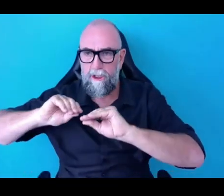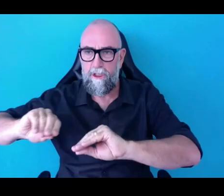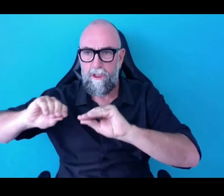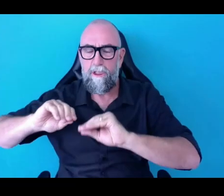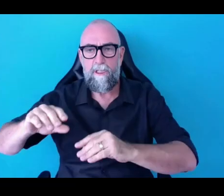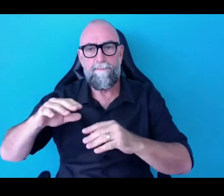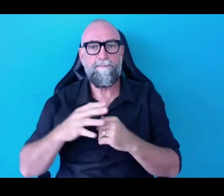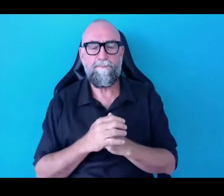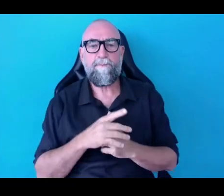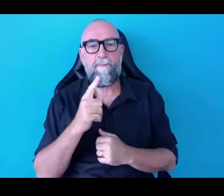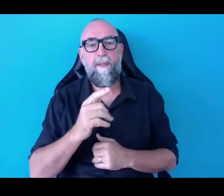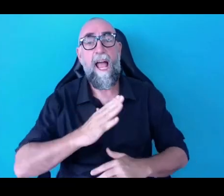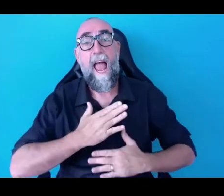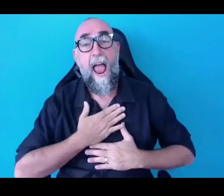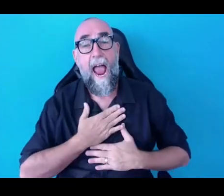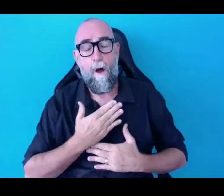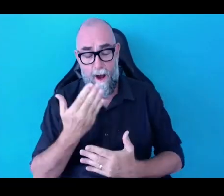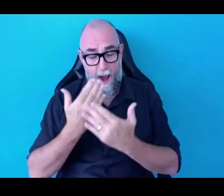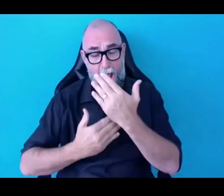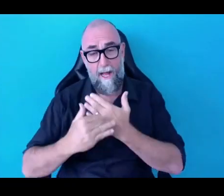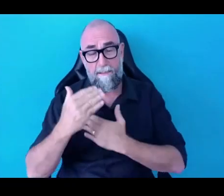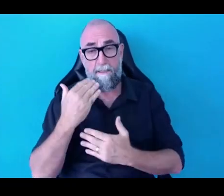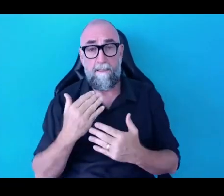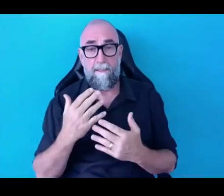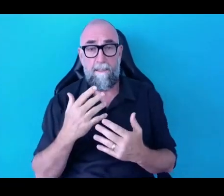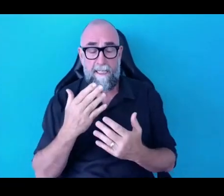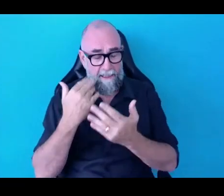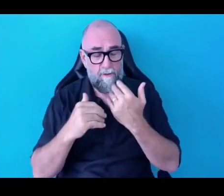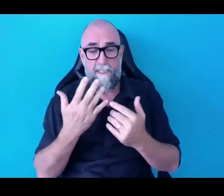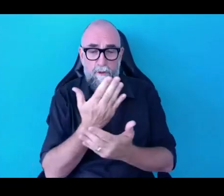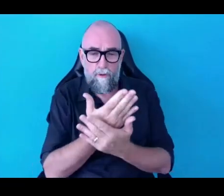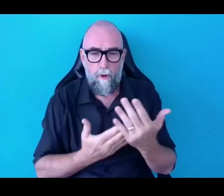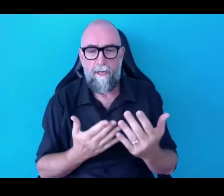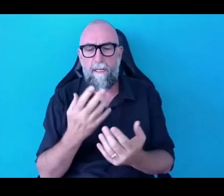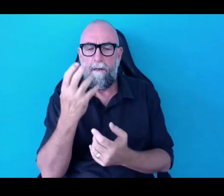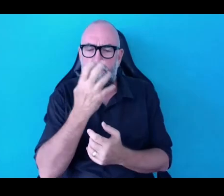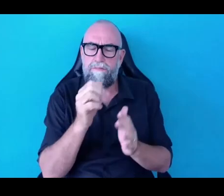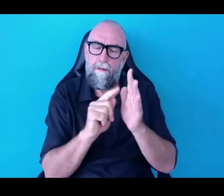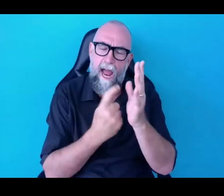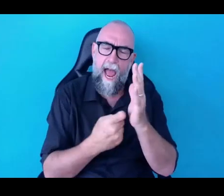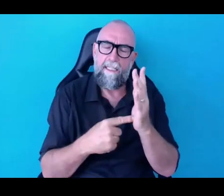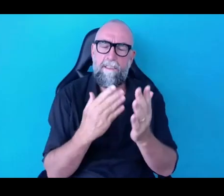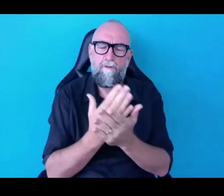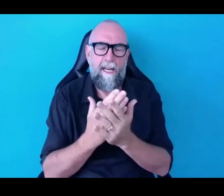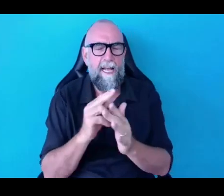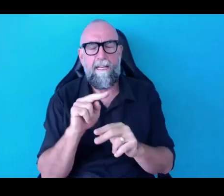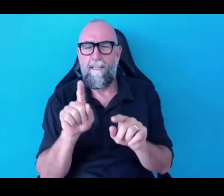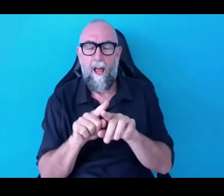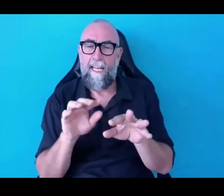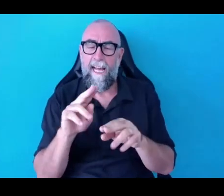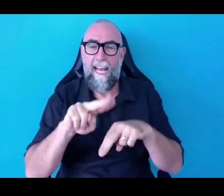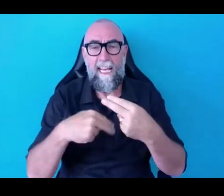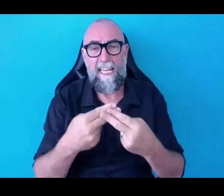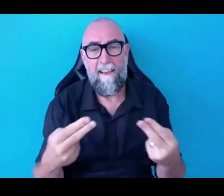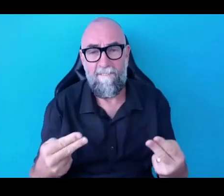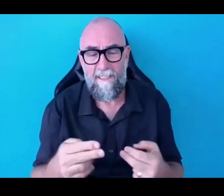art. I believe art is a gift, and for me, that's a great way to explore historical truth and to also challenge perspectives.